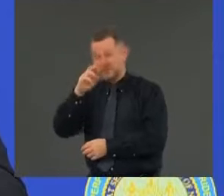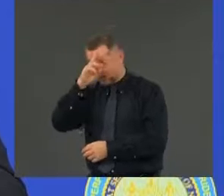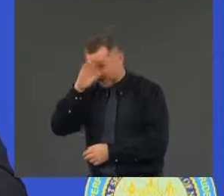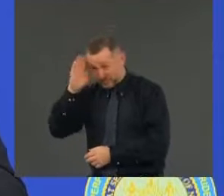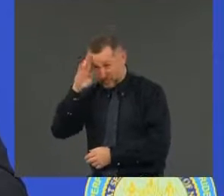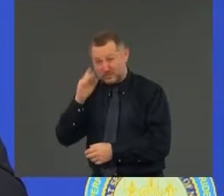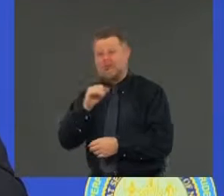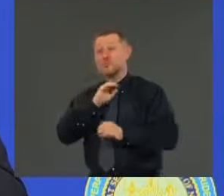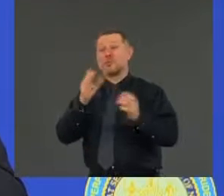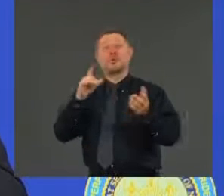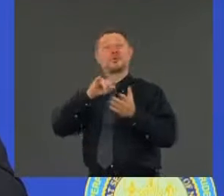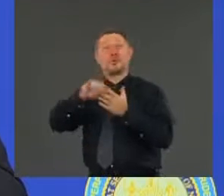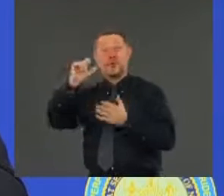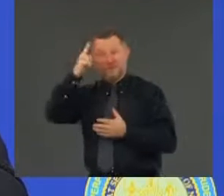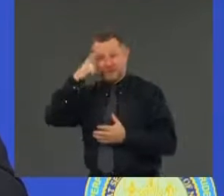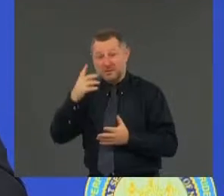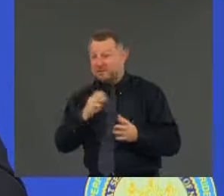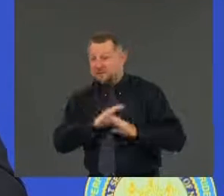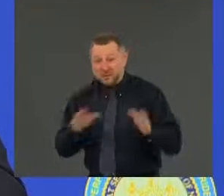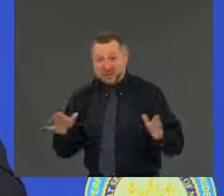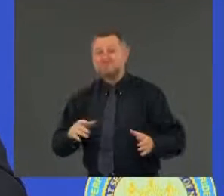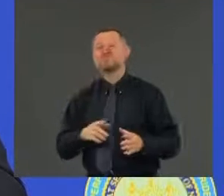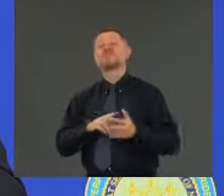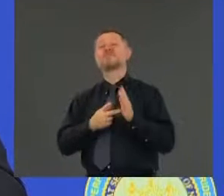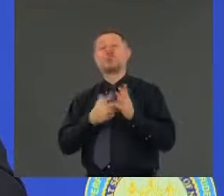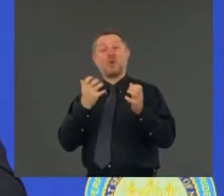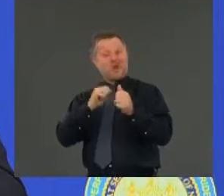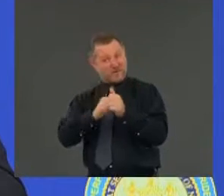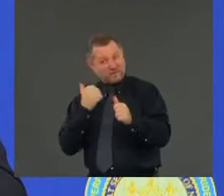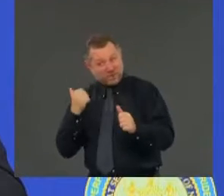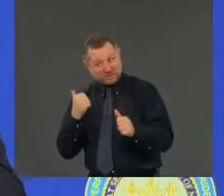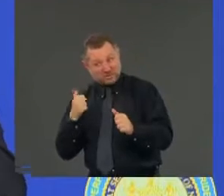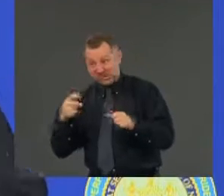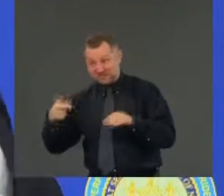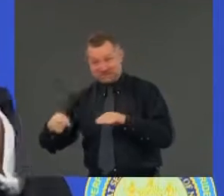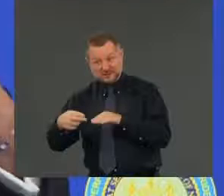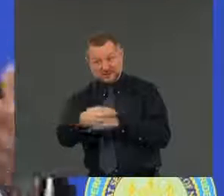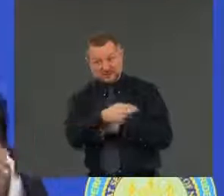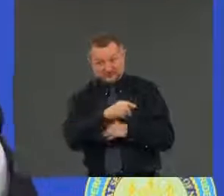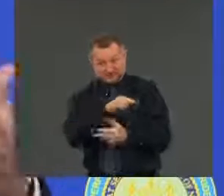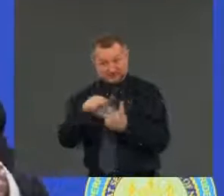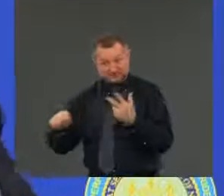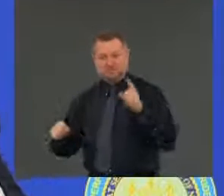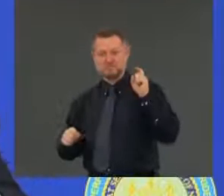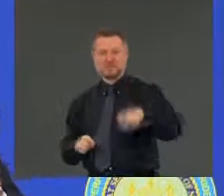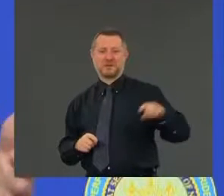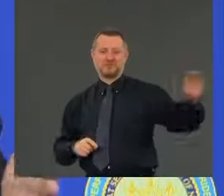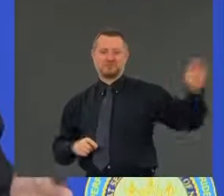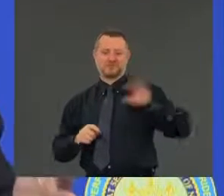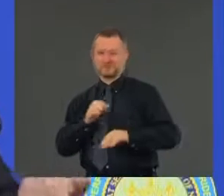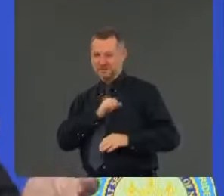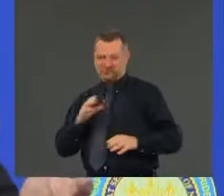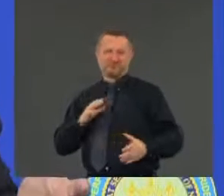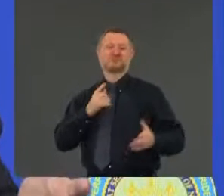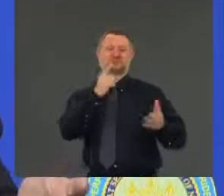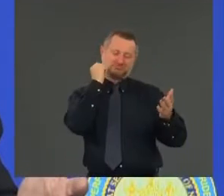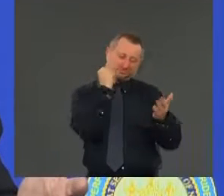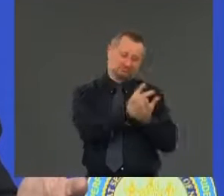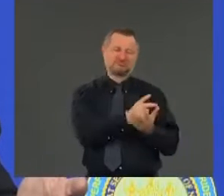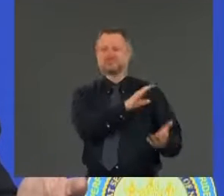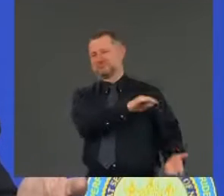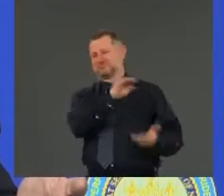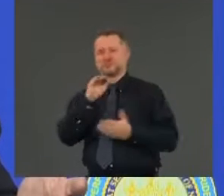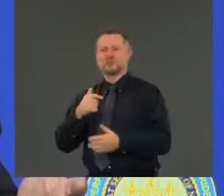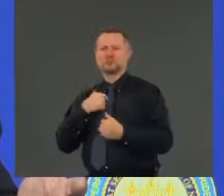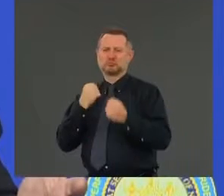And the way to avoid those cuts is the Congress has to deliver. You know, I believe that politicians should be